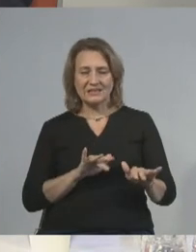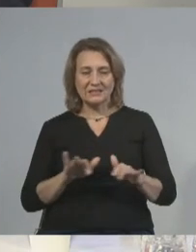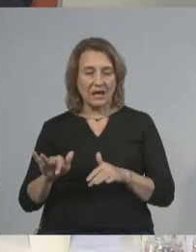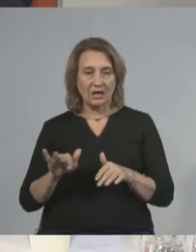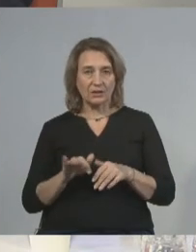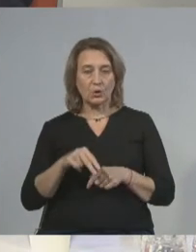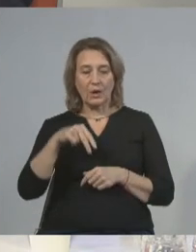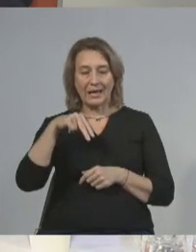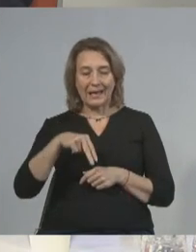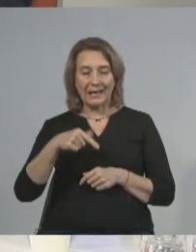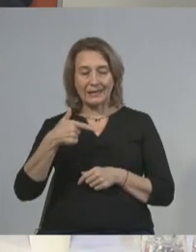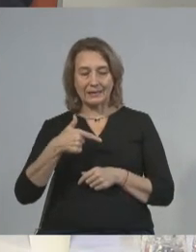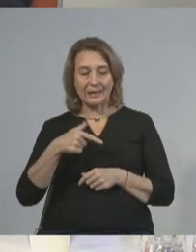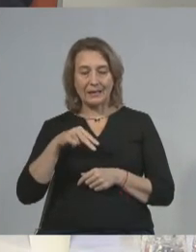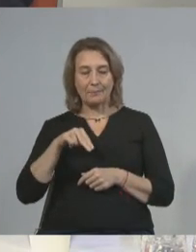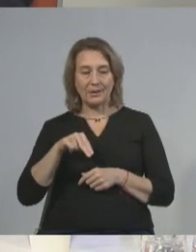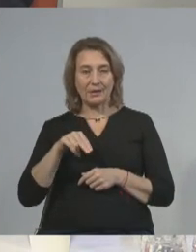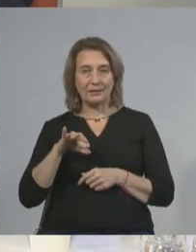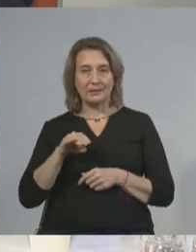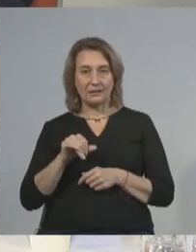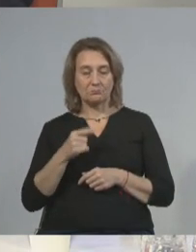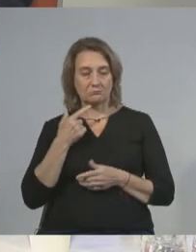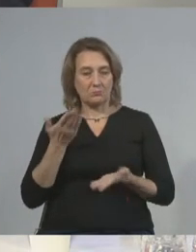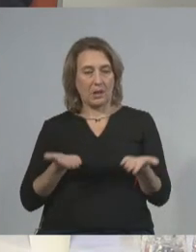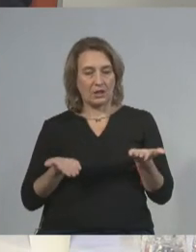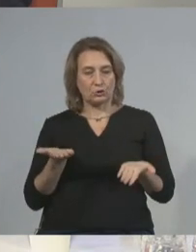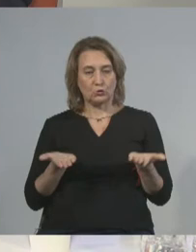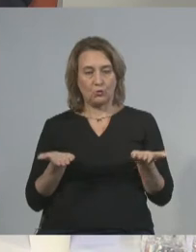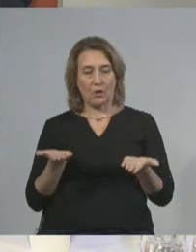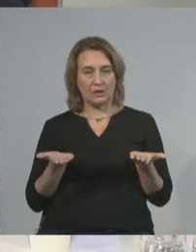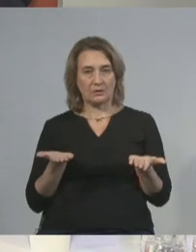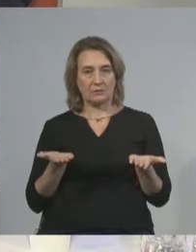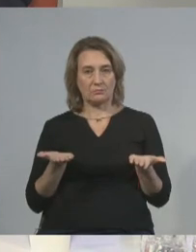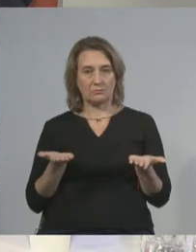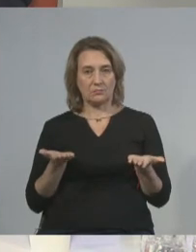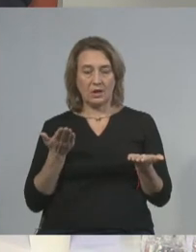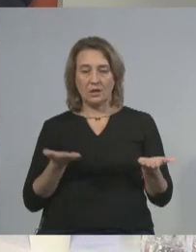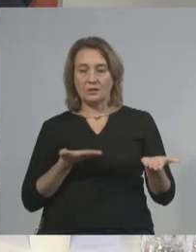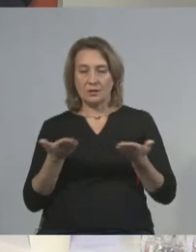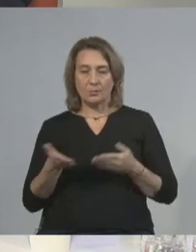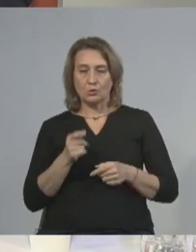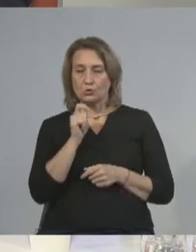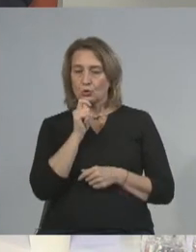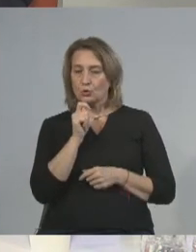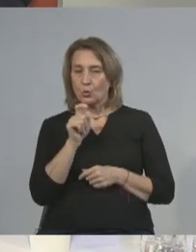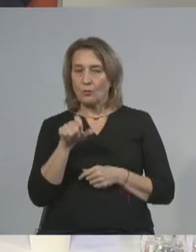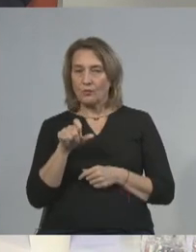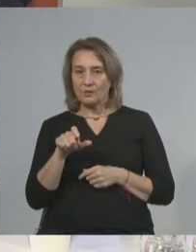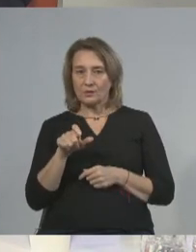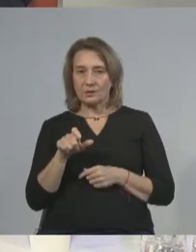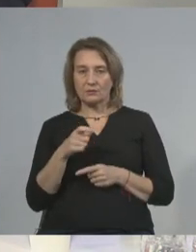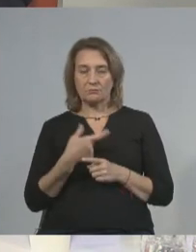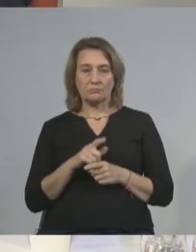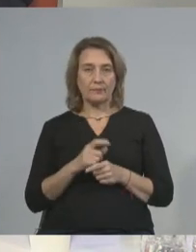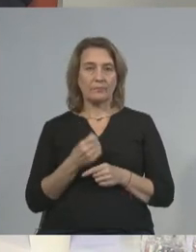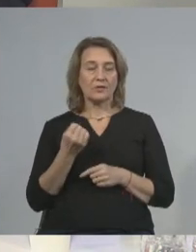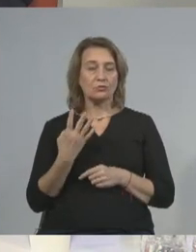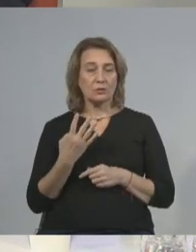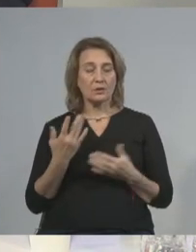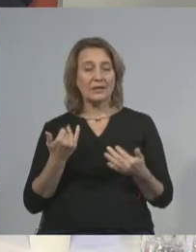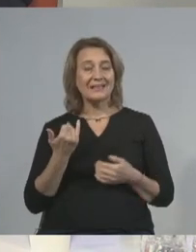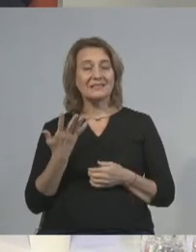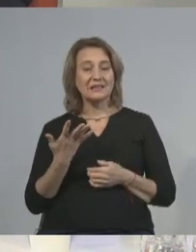on lgbt events such as kiev pride i see that journalists try to to invite for example